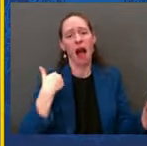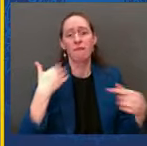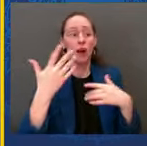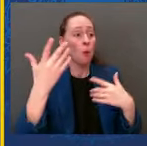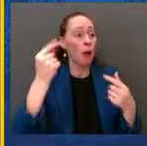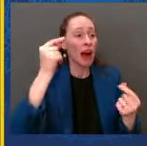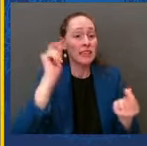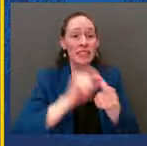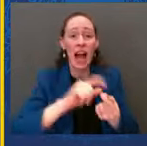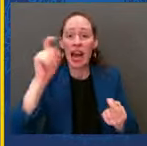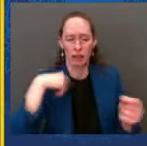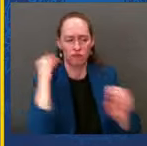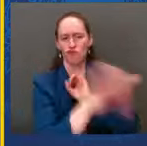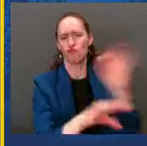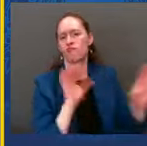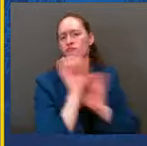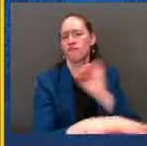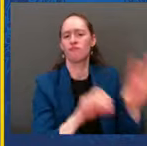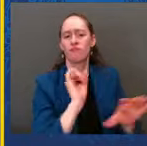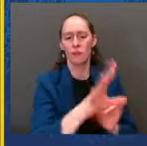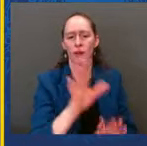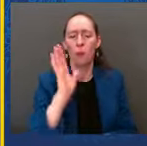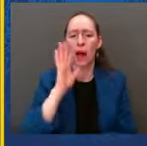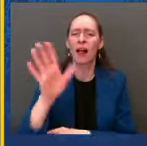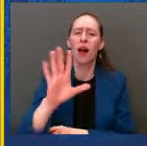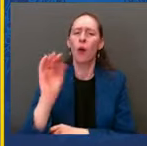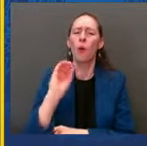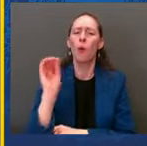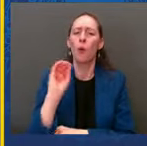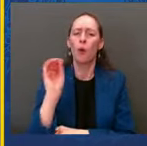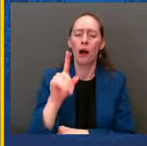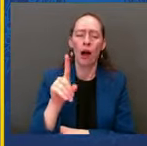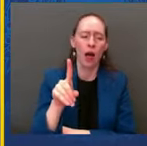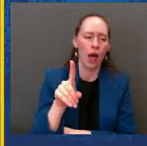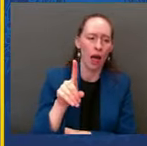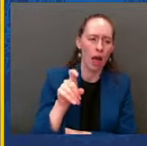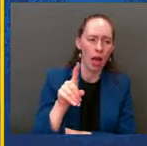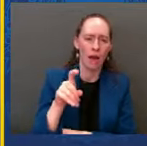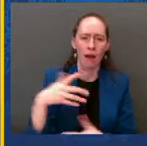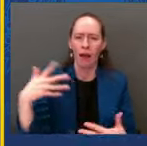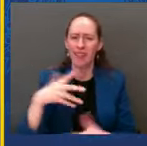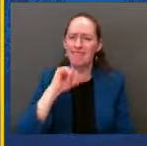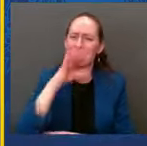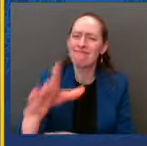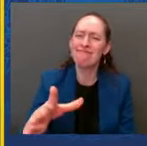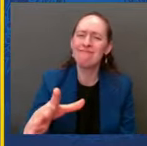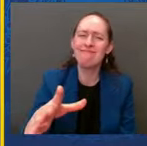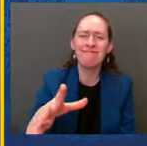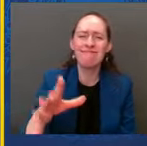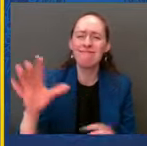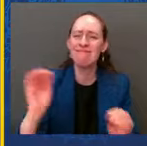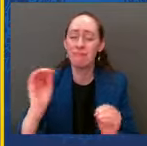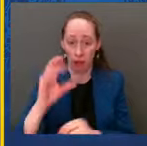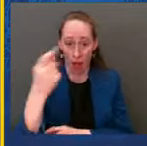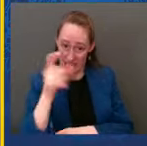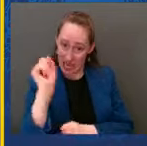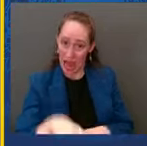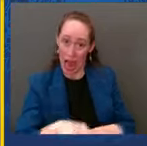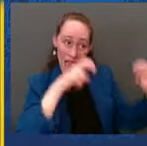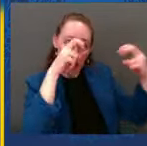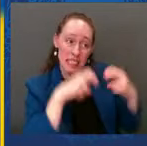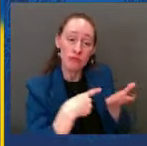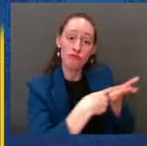There is no place for business as usual with Russia anymore. Where blood is being shed, honest people do not do business. It